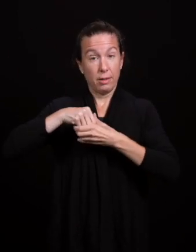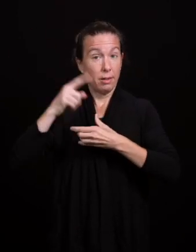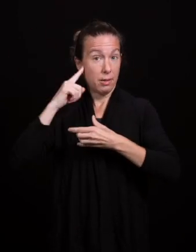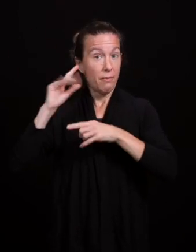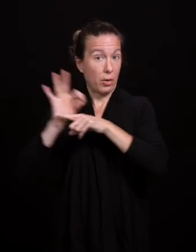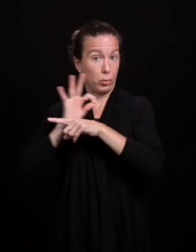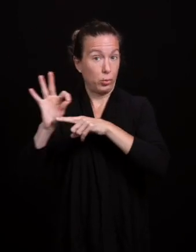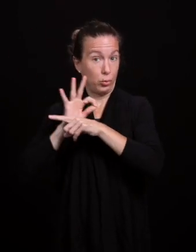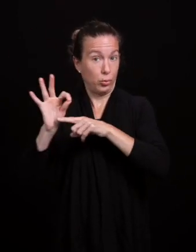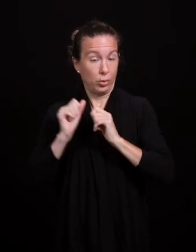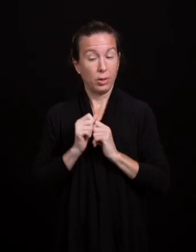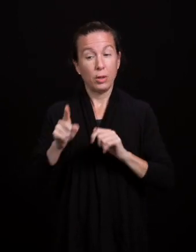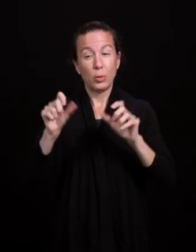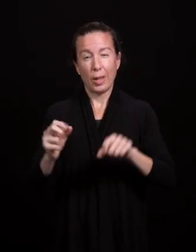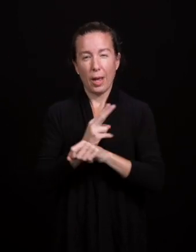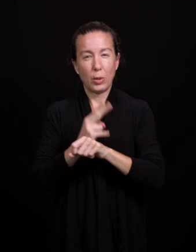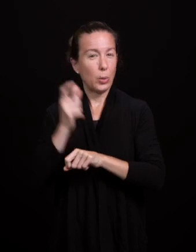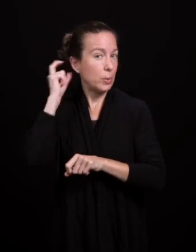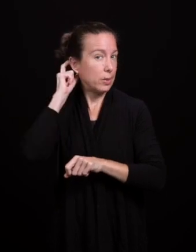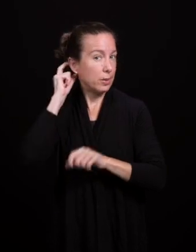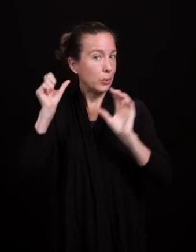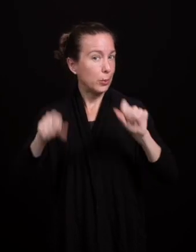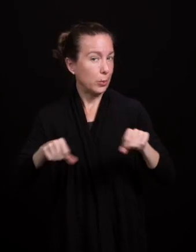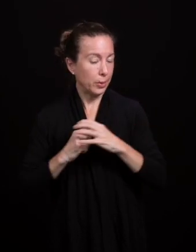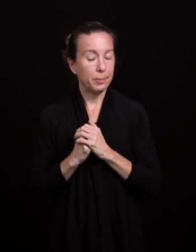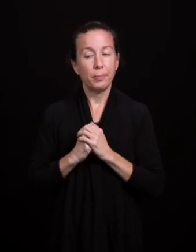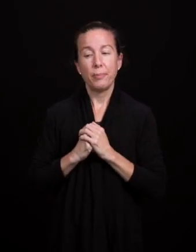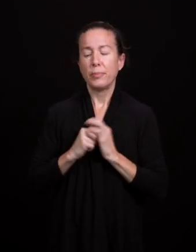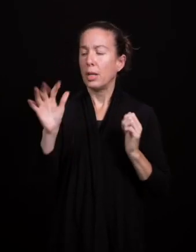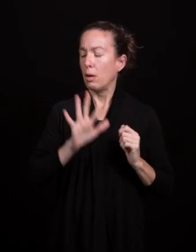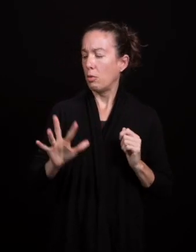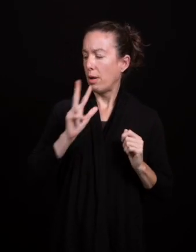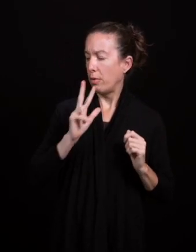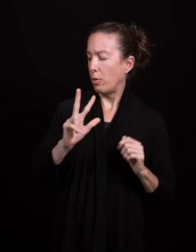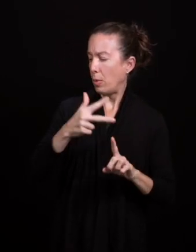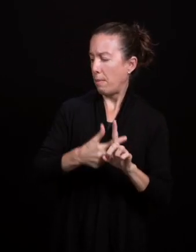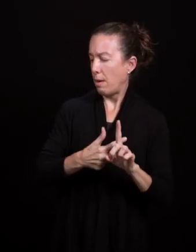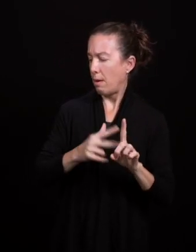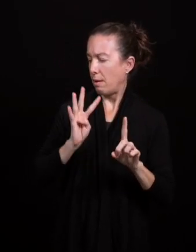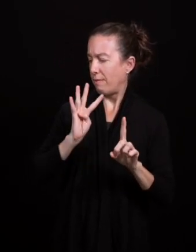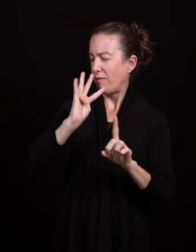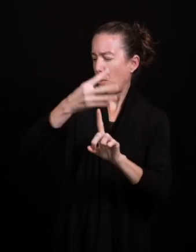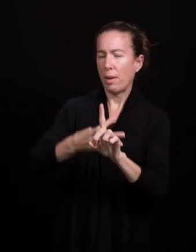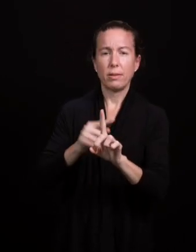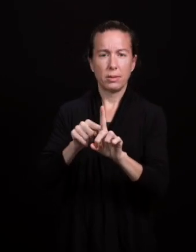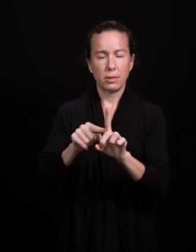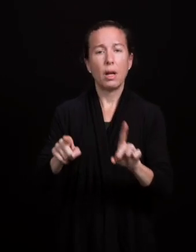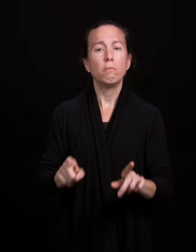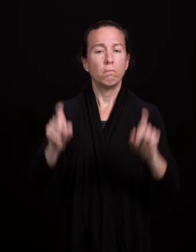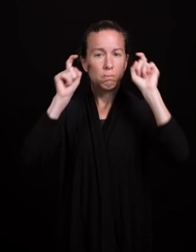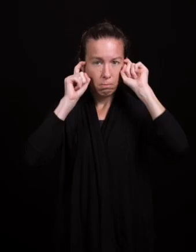and so we were able to use the bone conducting aids. And so around 3 to 4 months, she was able to get her hearing